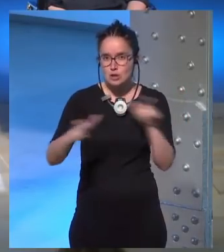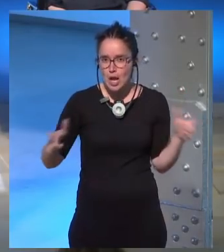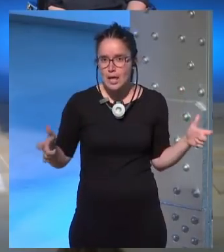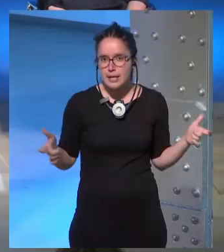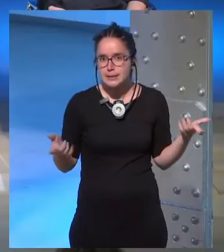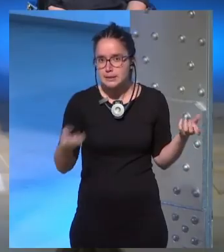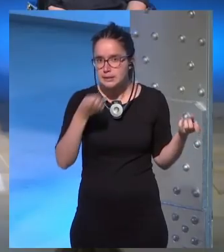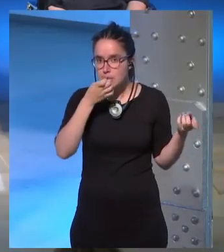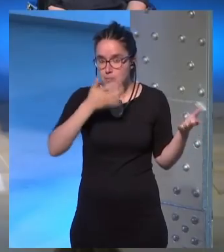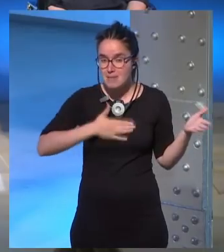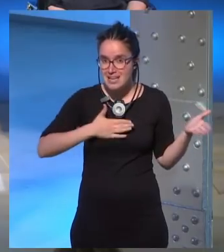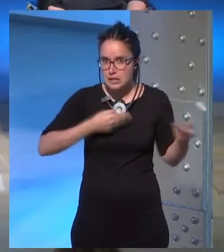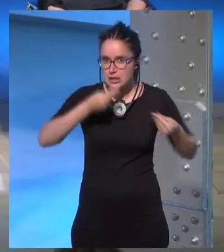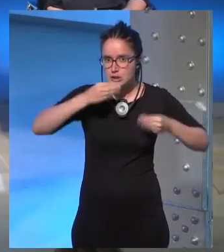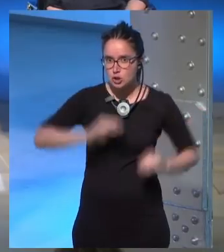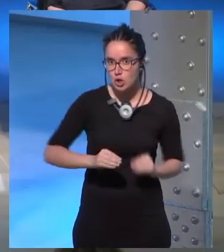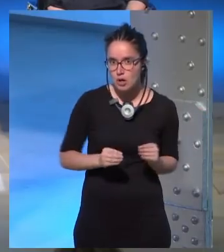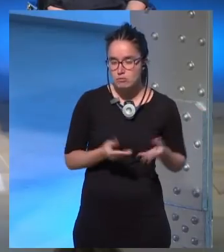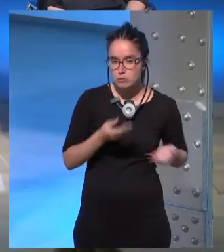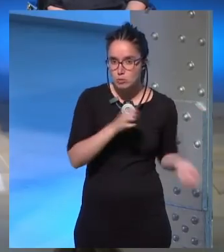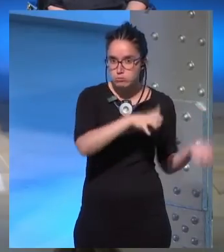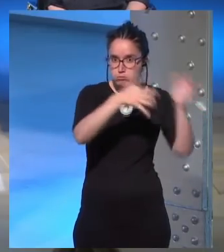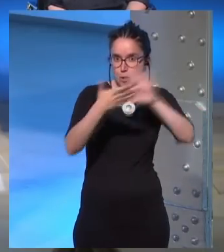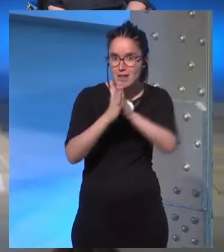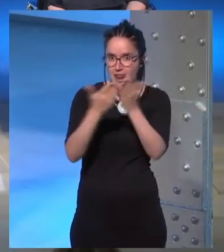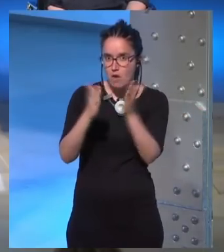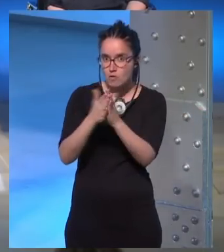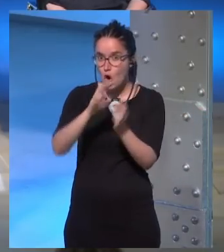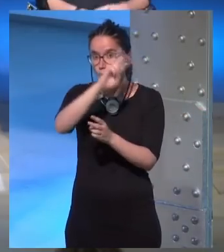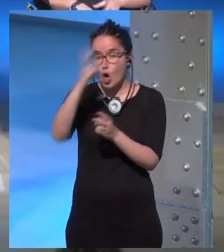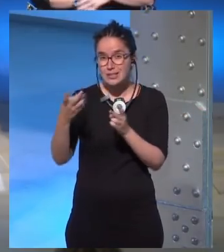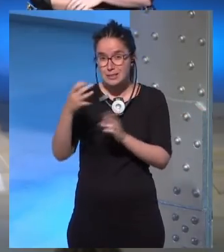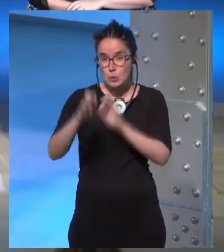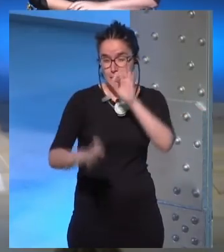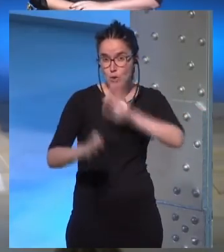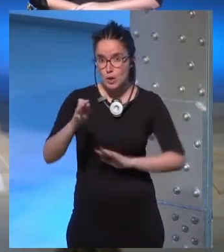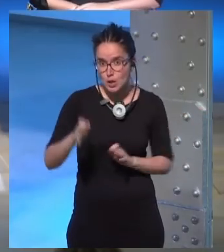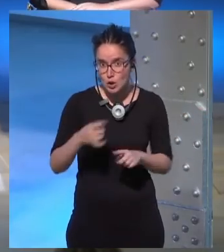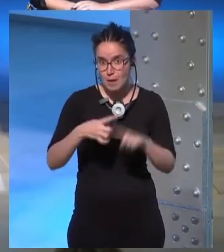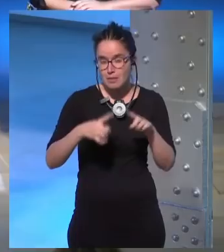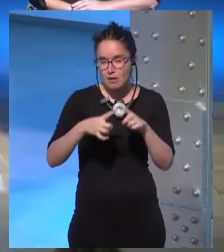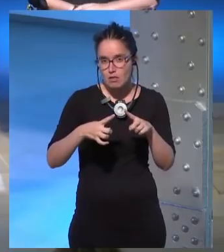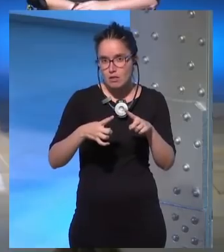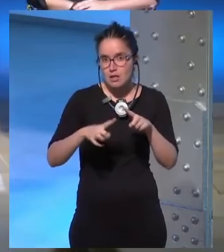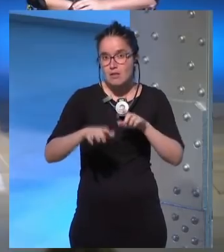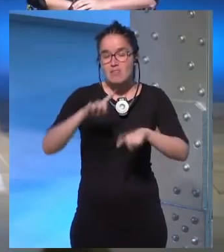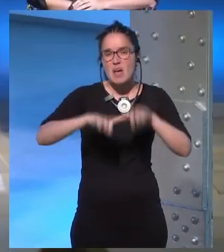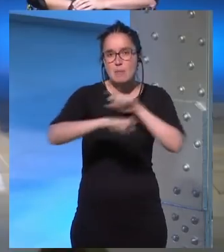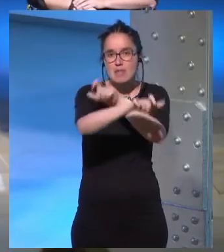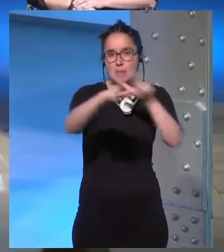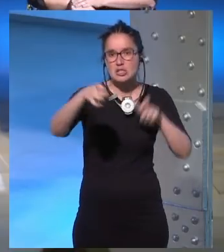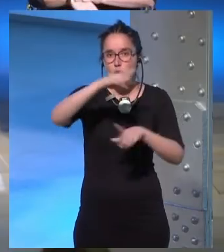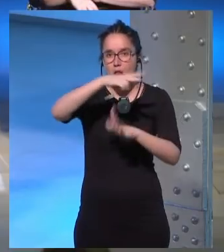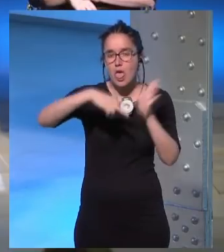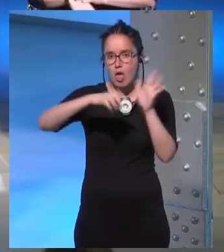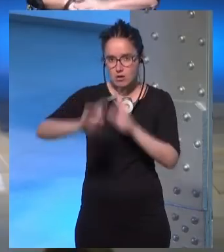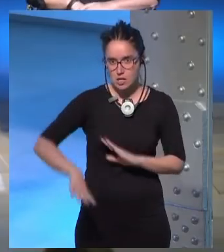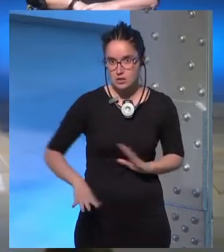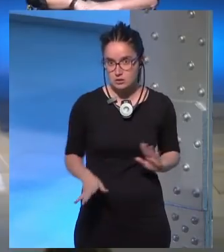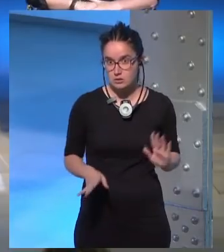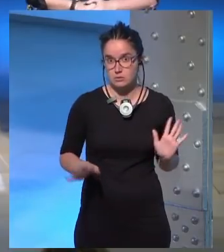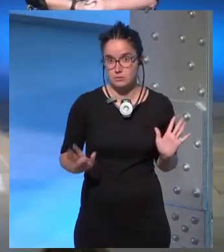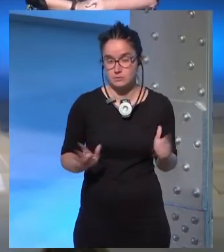half is for the reader. Like, the reader brings that other half of that reading experience. And I always hate to answer questions about my work, because I'm kind of like, I